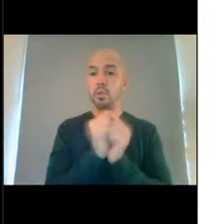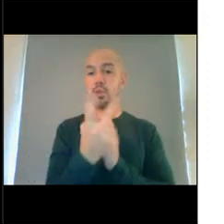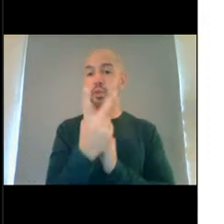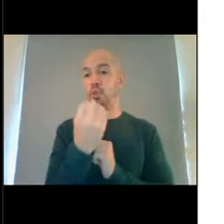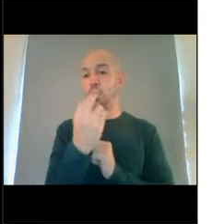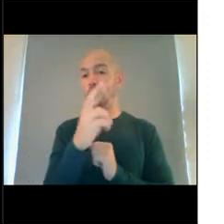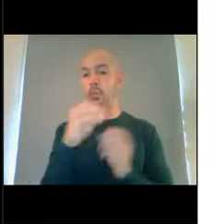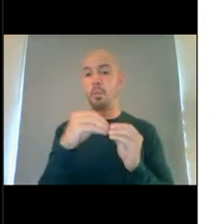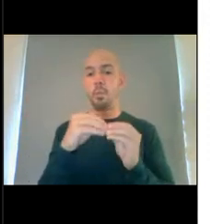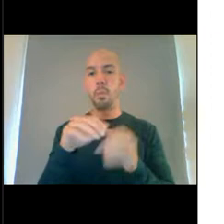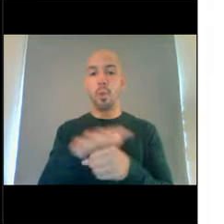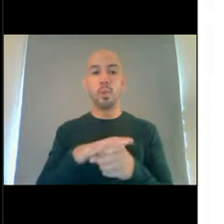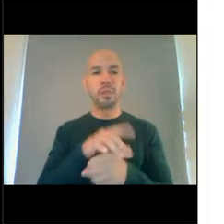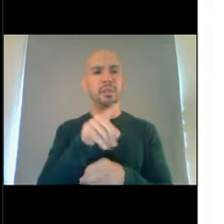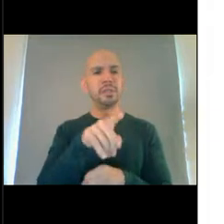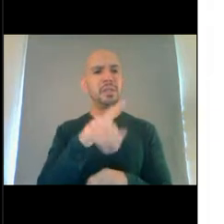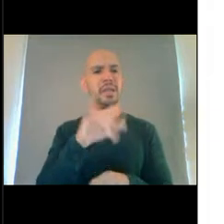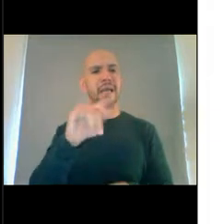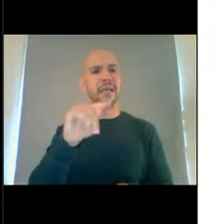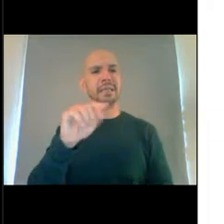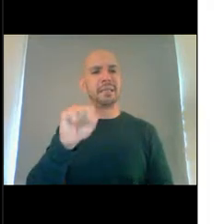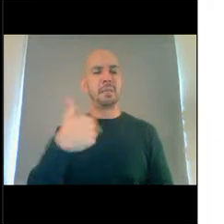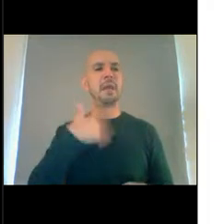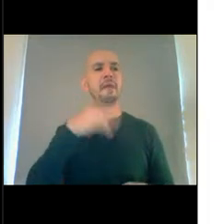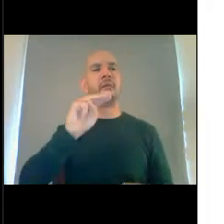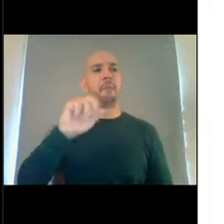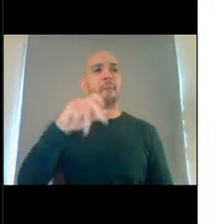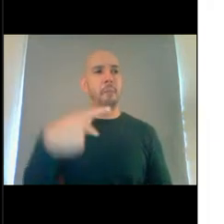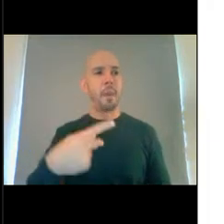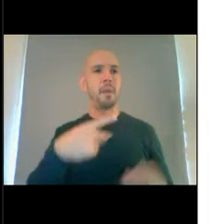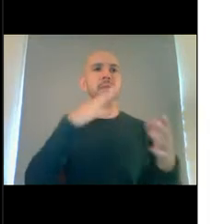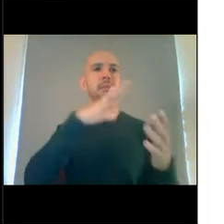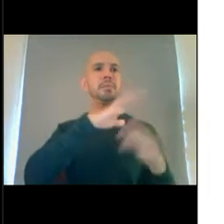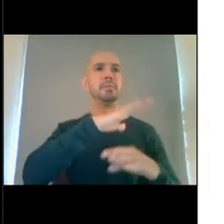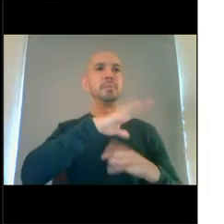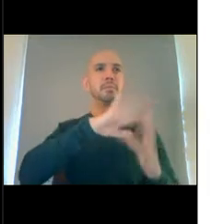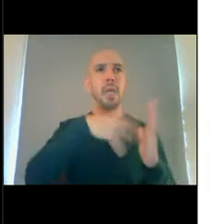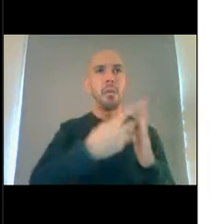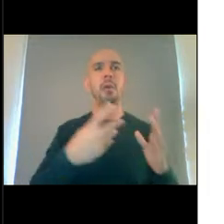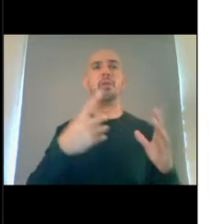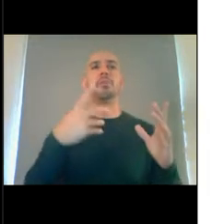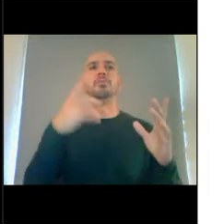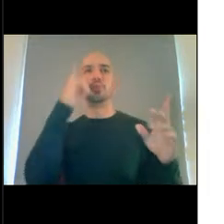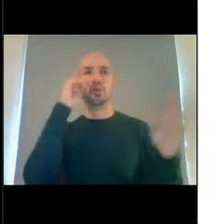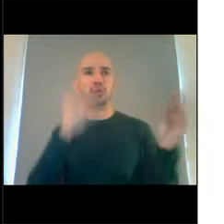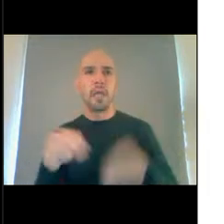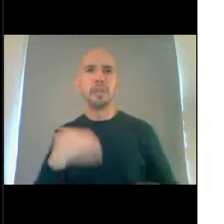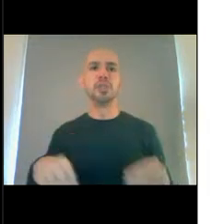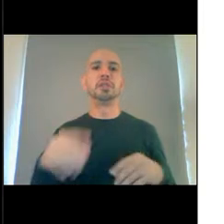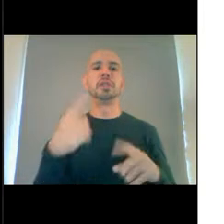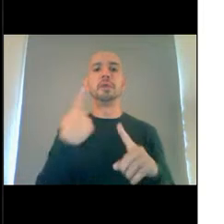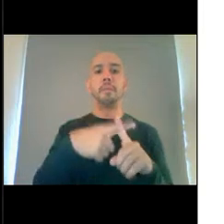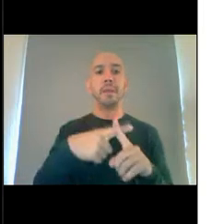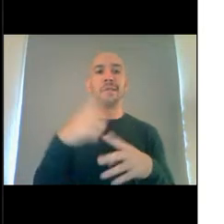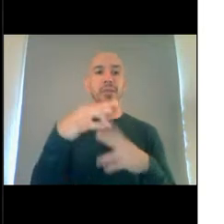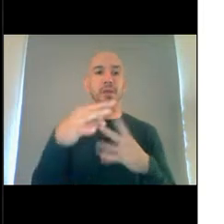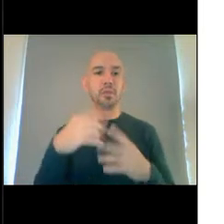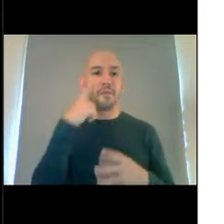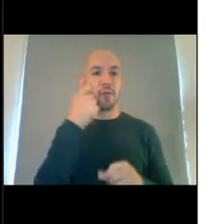map a table of strategies and brief descriptions of its existing conditions for each of the 11 corridors next